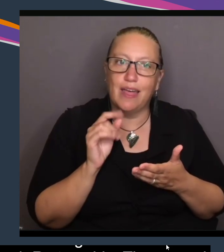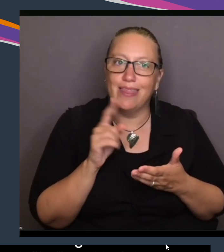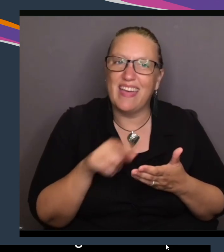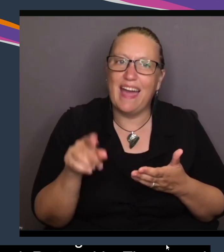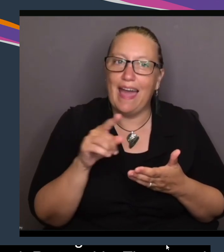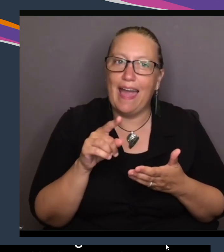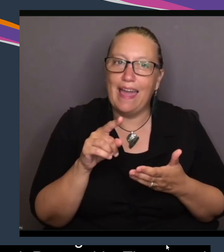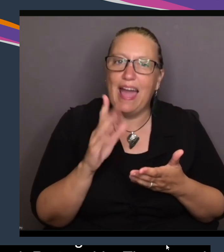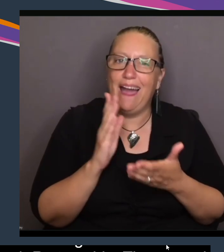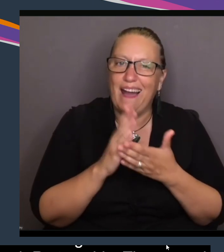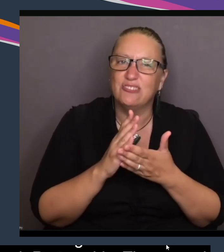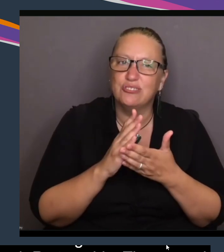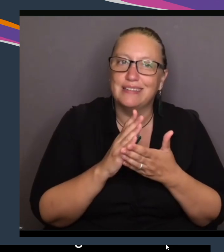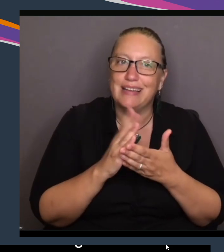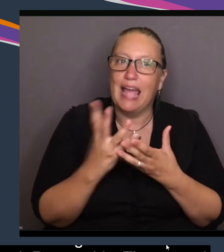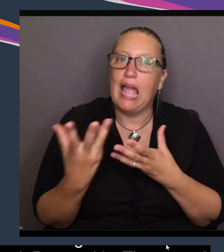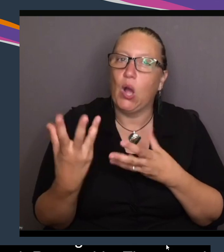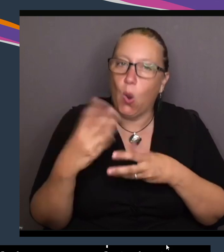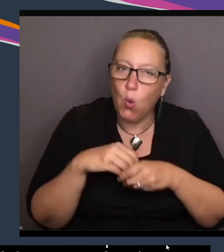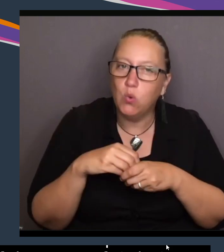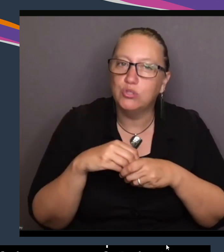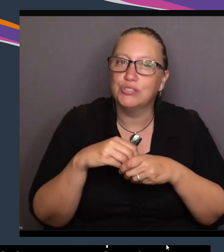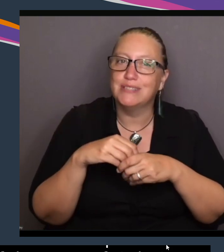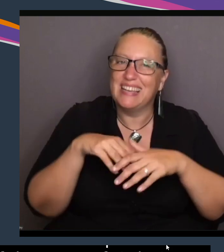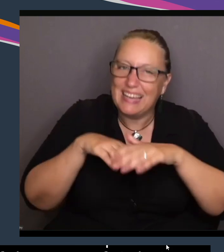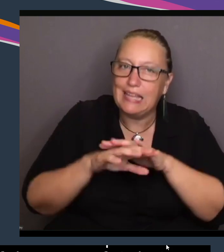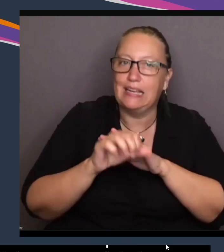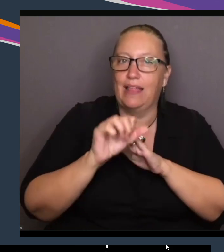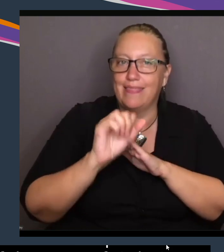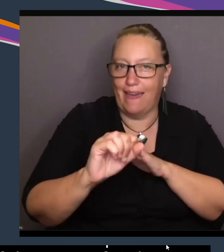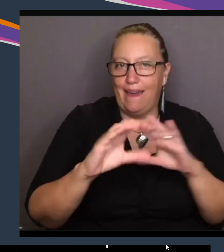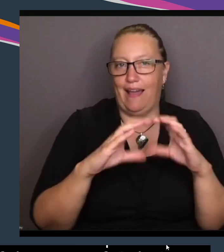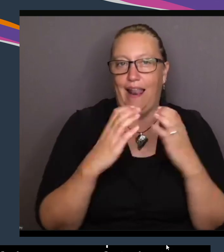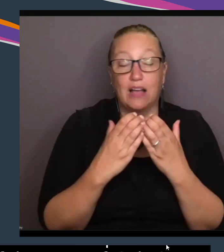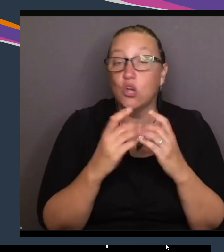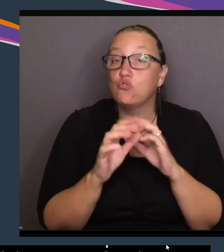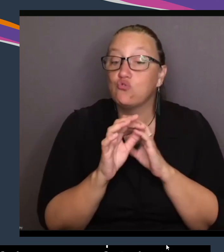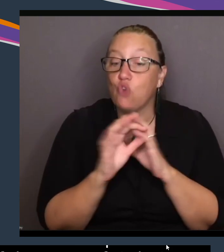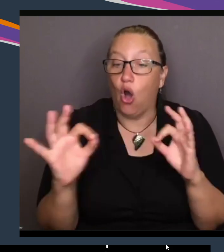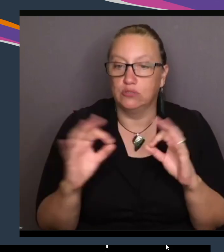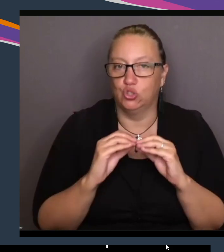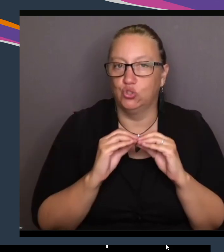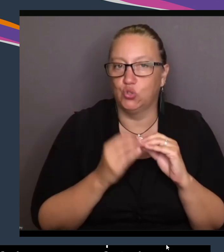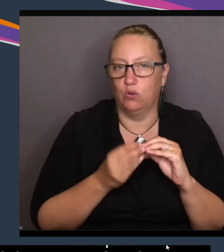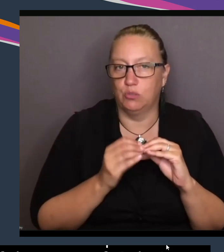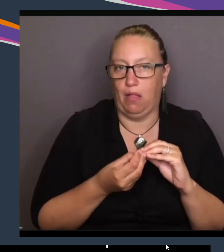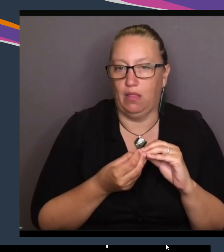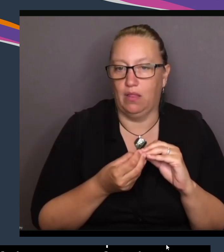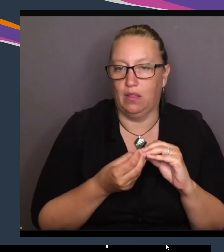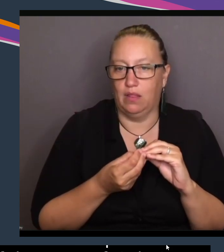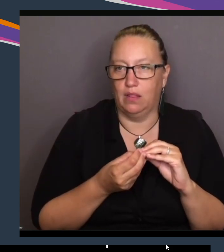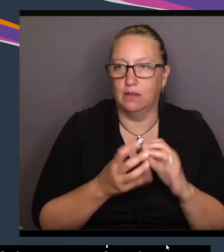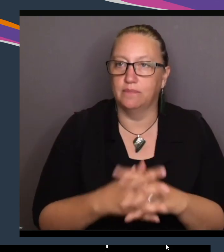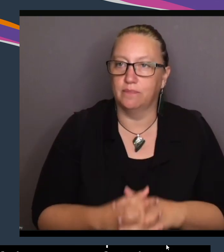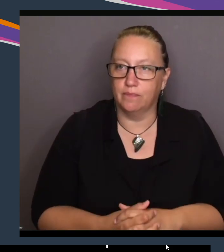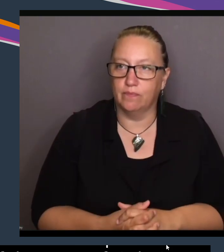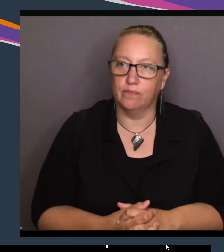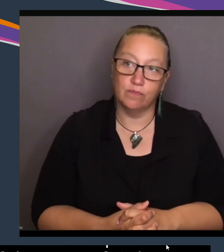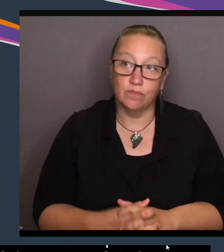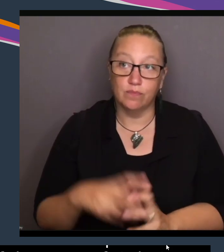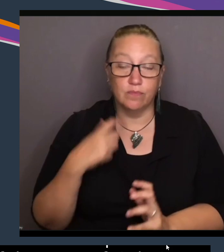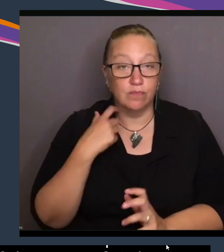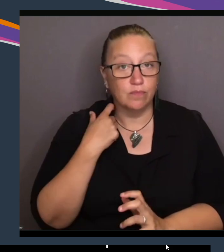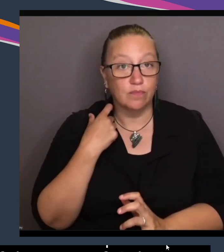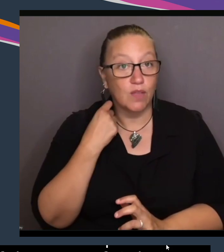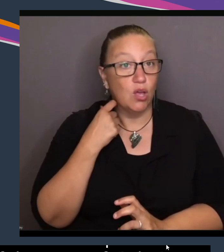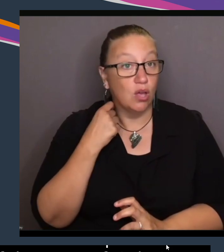are actually inclusion as part of there. So this is not negotiable. You do not need to teach us why certain parts